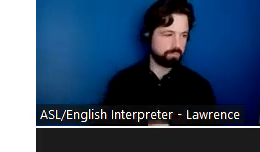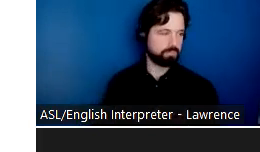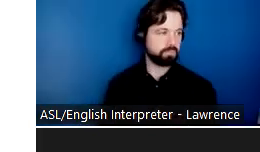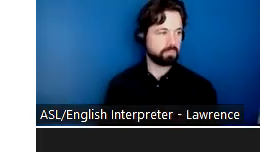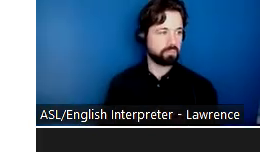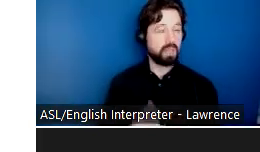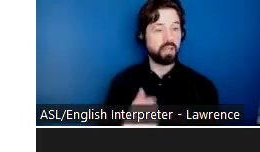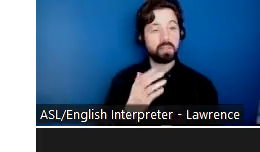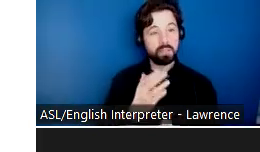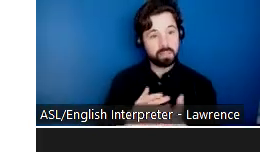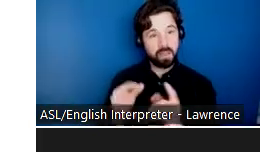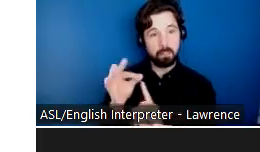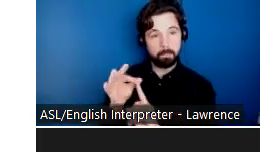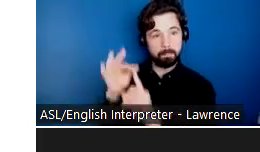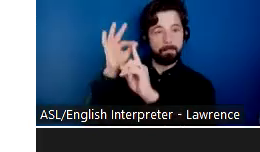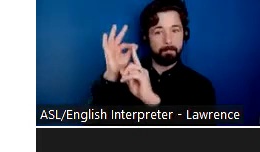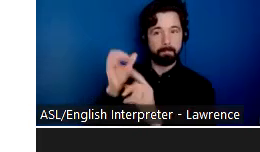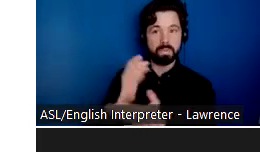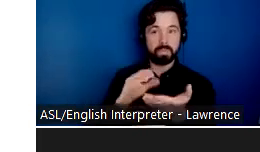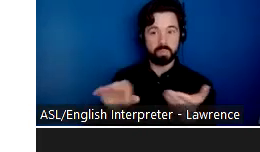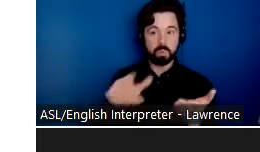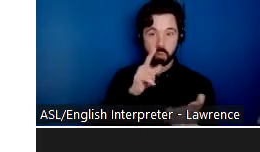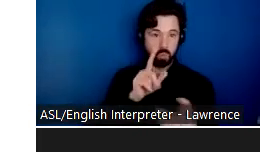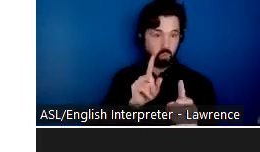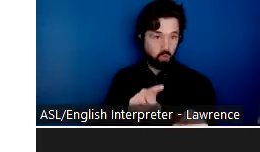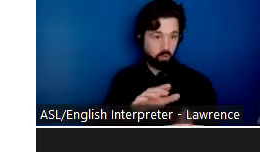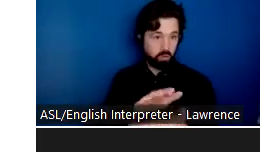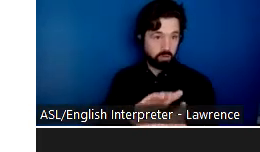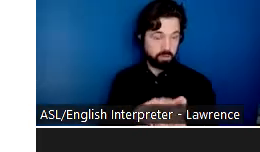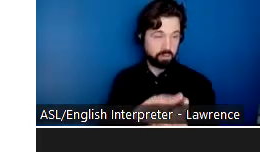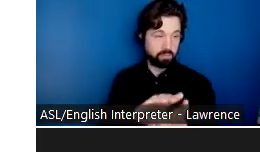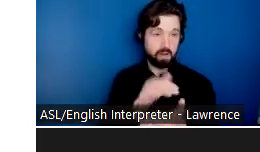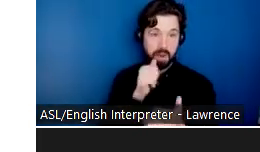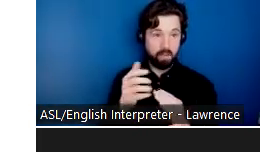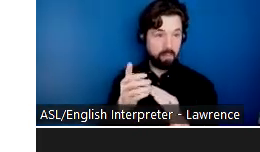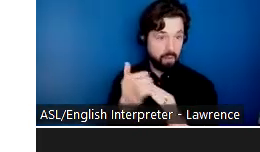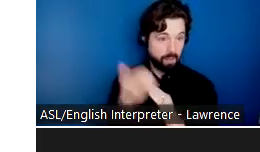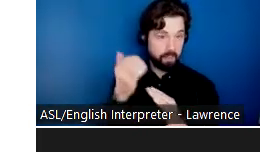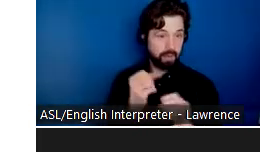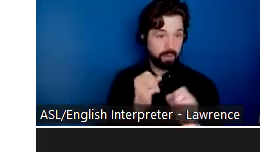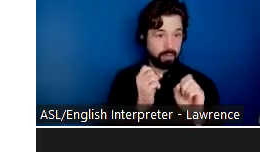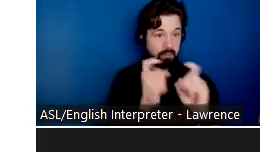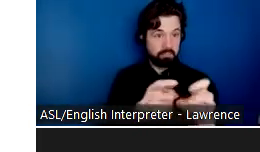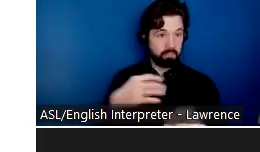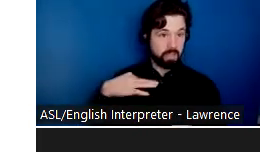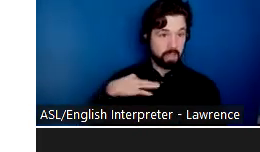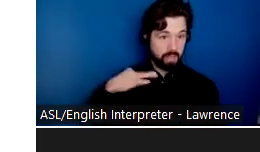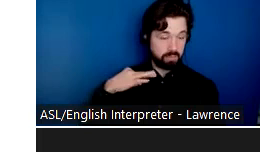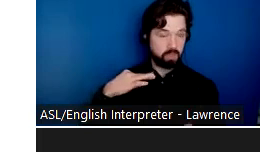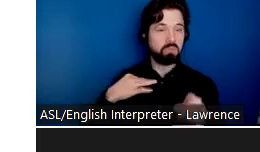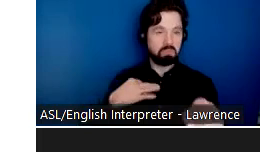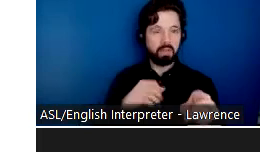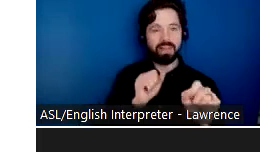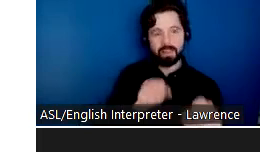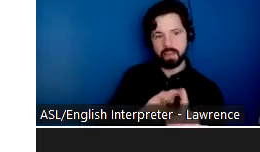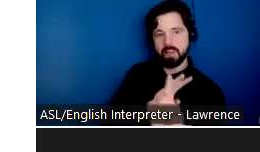exceptions. Children attending certain schools who are not automatically eligible to Summer EBT benefits will have the option to